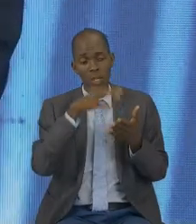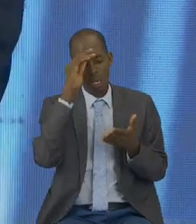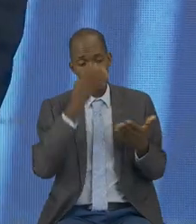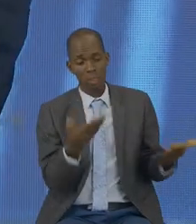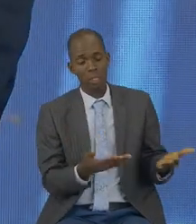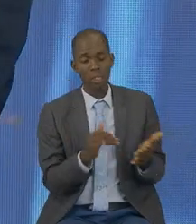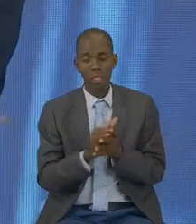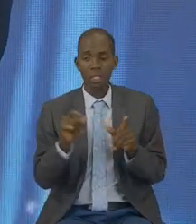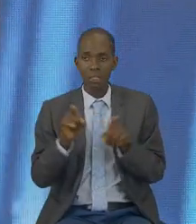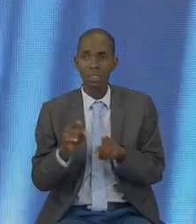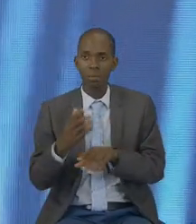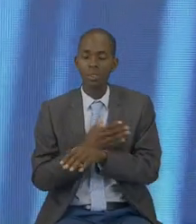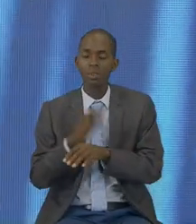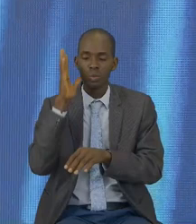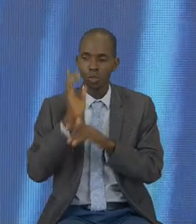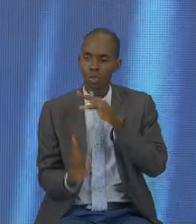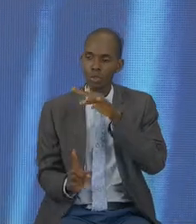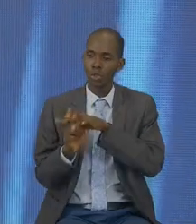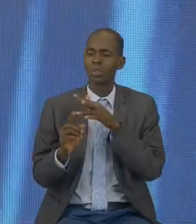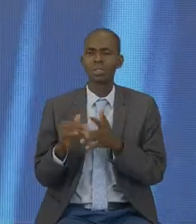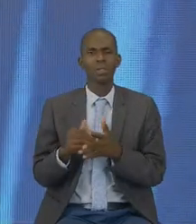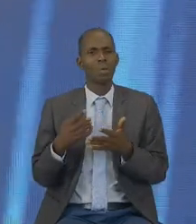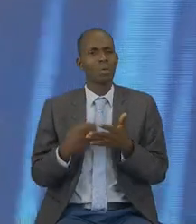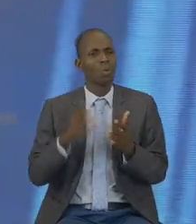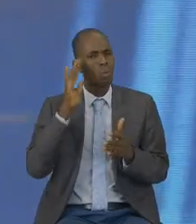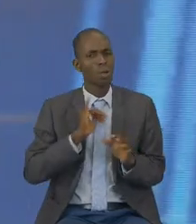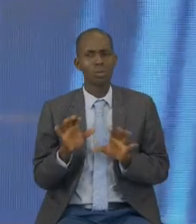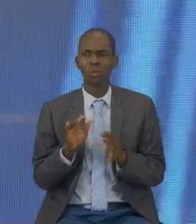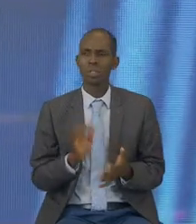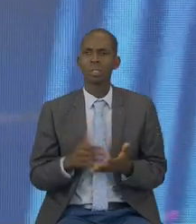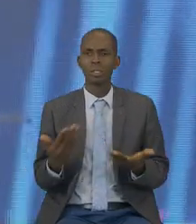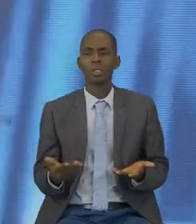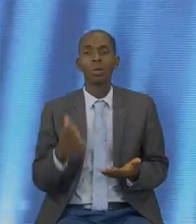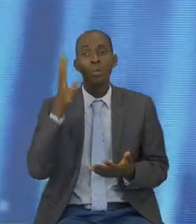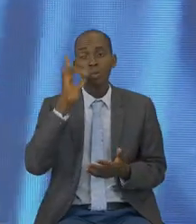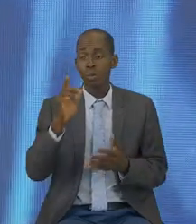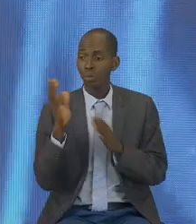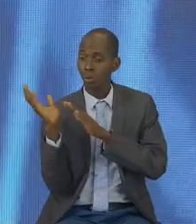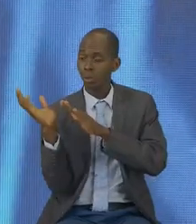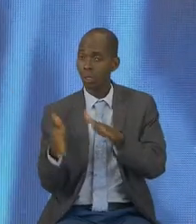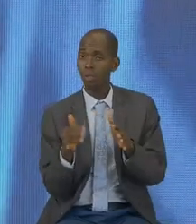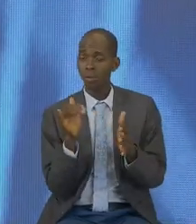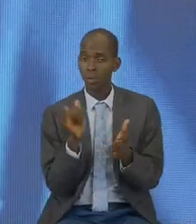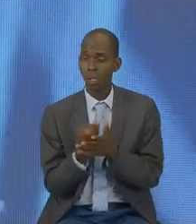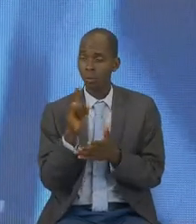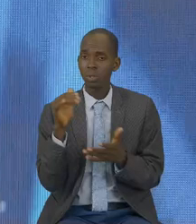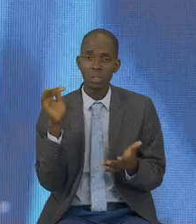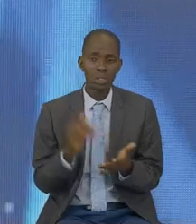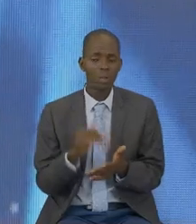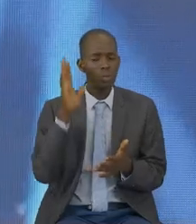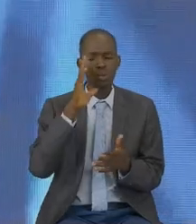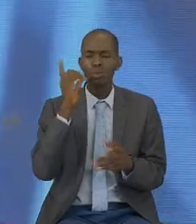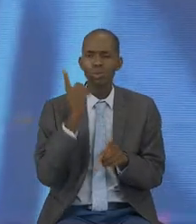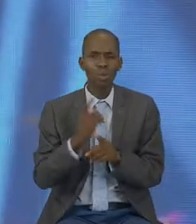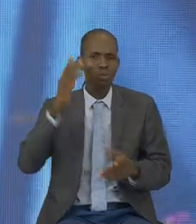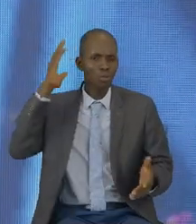that lesson will show up again. And say, what am I going to do? Are you going to quit the ministry completely? Are you not going